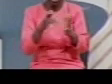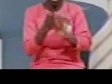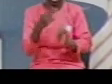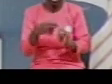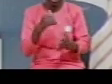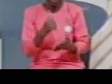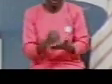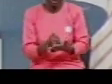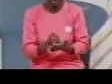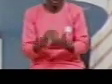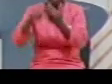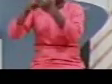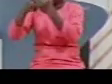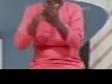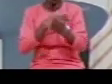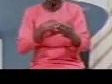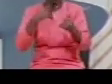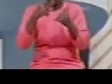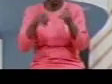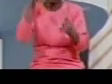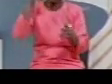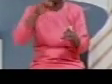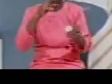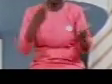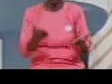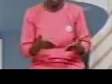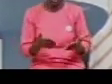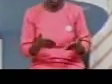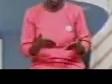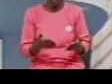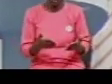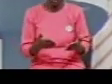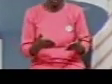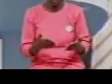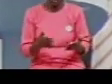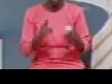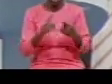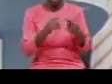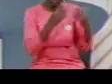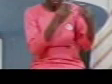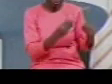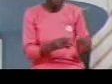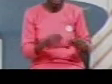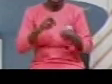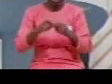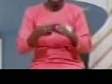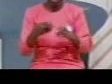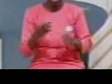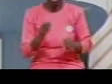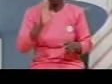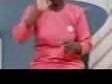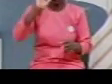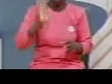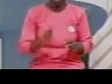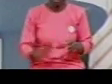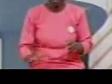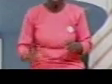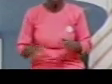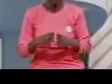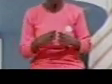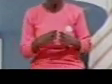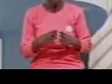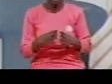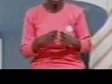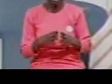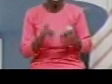Alpha and Omega, you are here to settle the case of your children, to